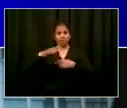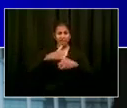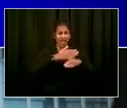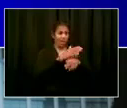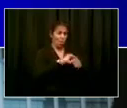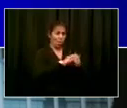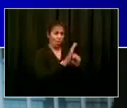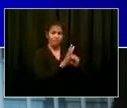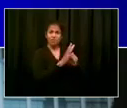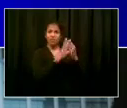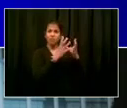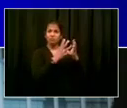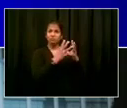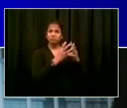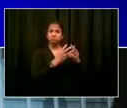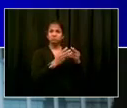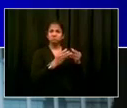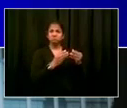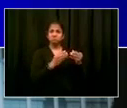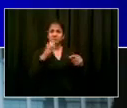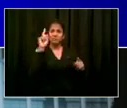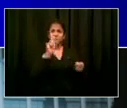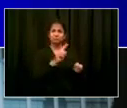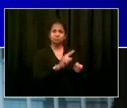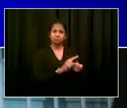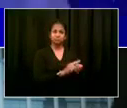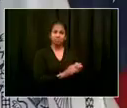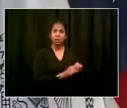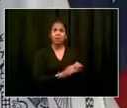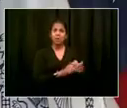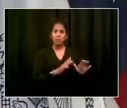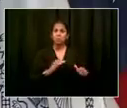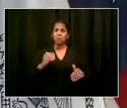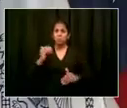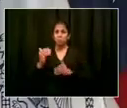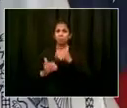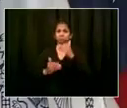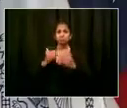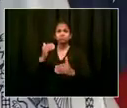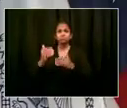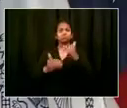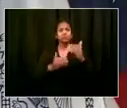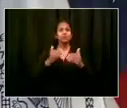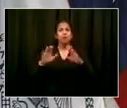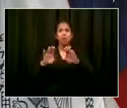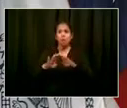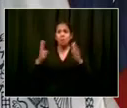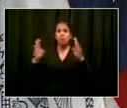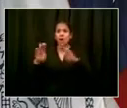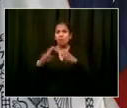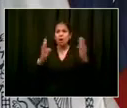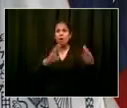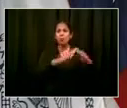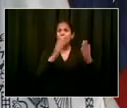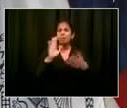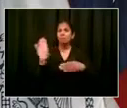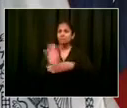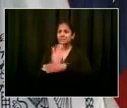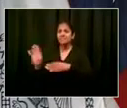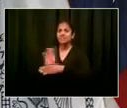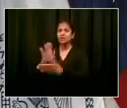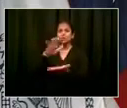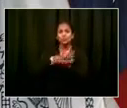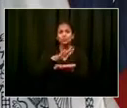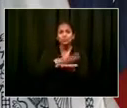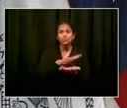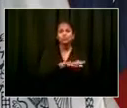summer. Kids are coming back to school. Businesses are reopening. We're fighting back the coronavirus. We are leading the